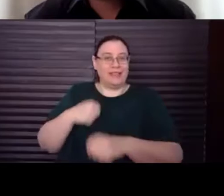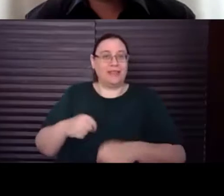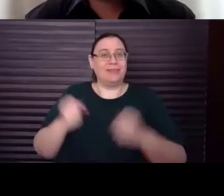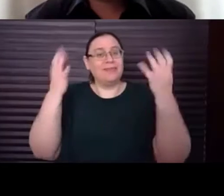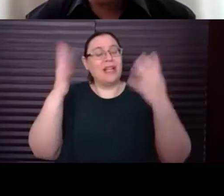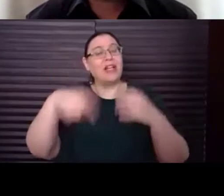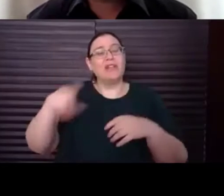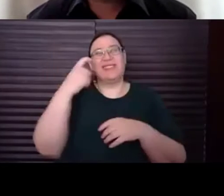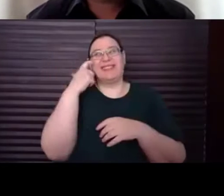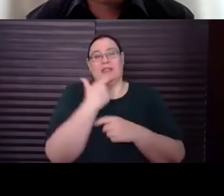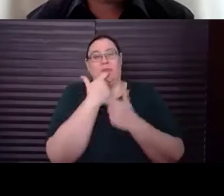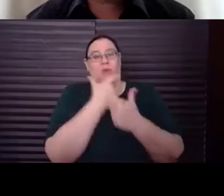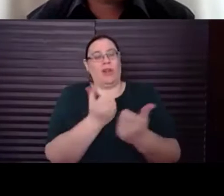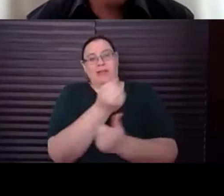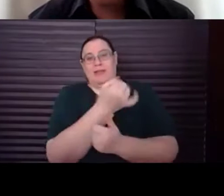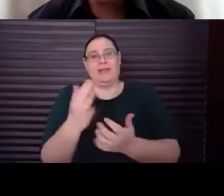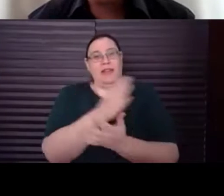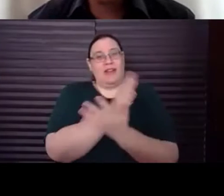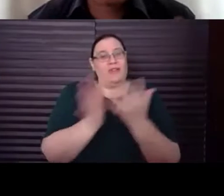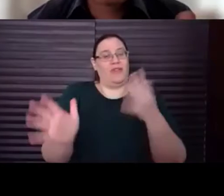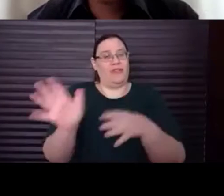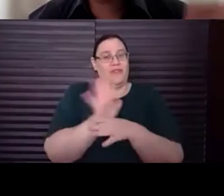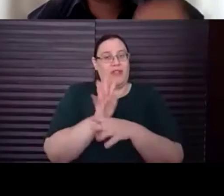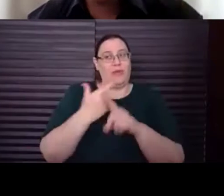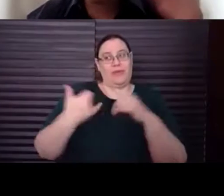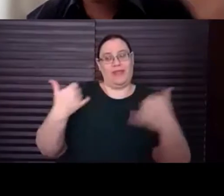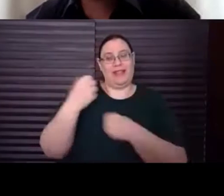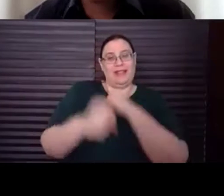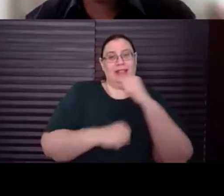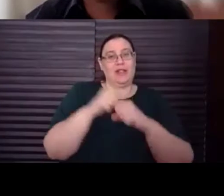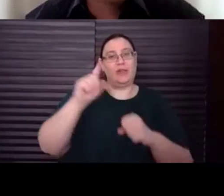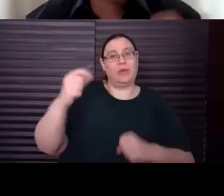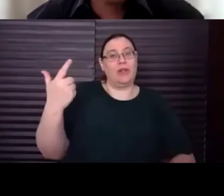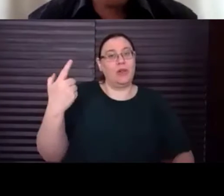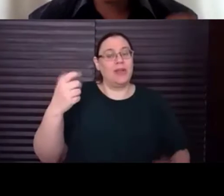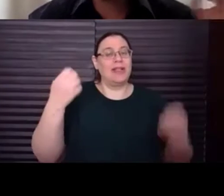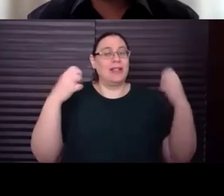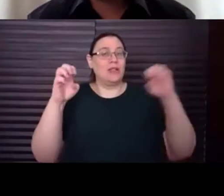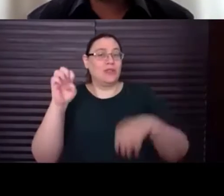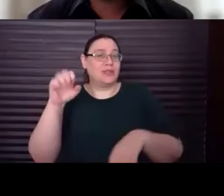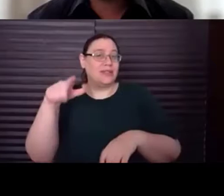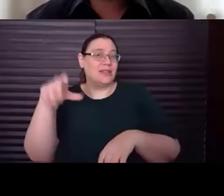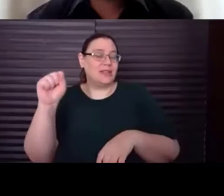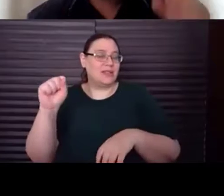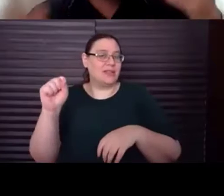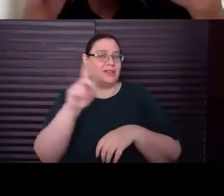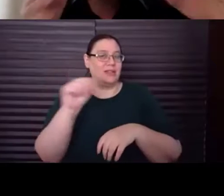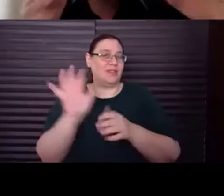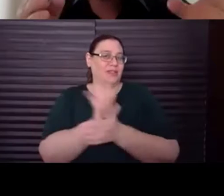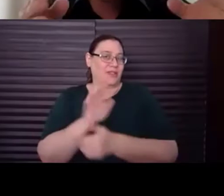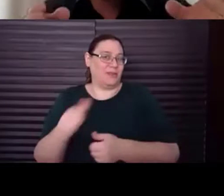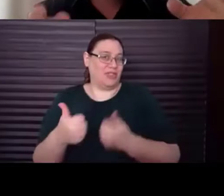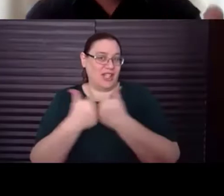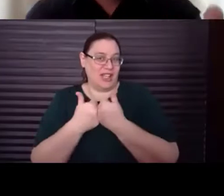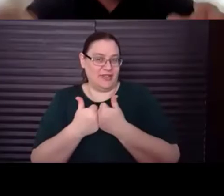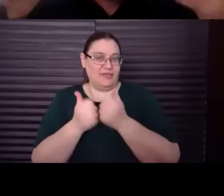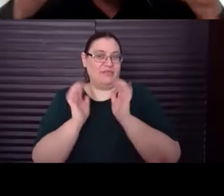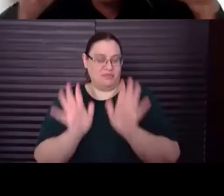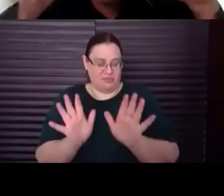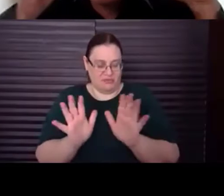watched a block of films from this year's 2021 Easterseals Disability Film Challenge. Now, as I